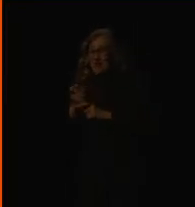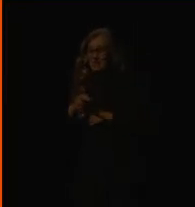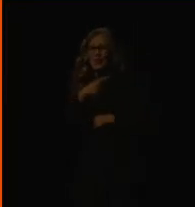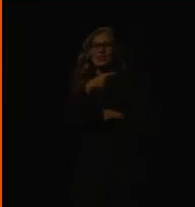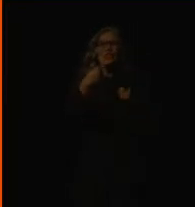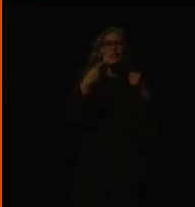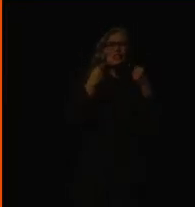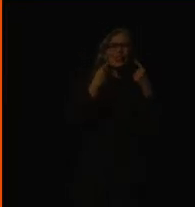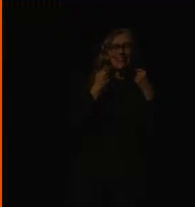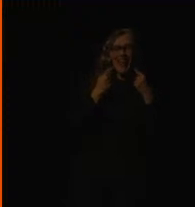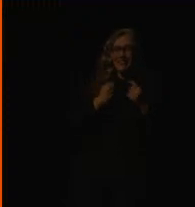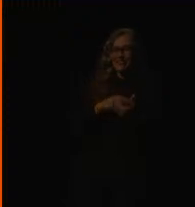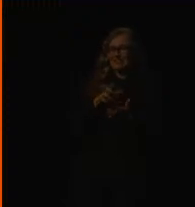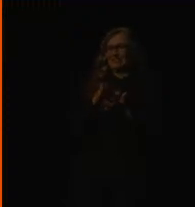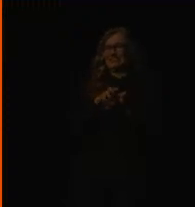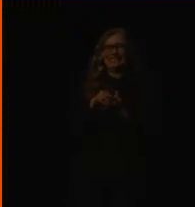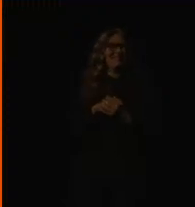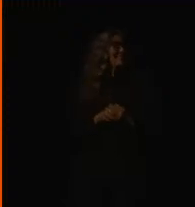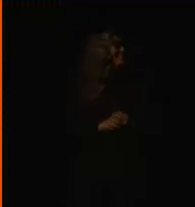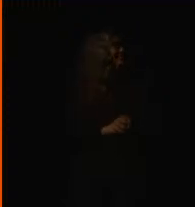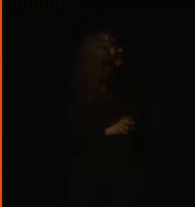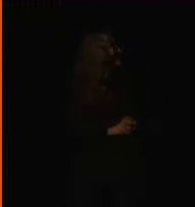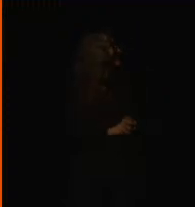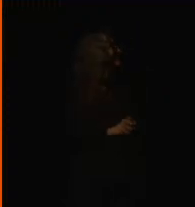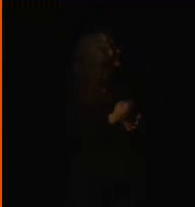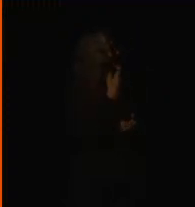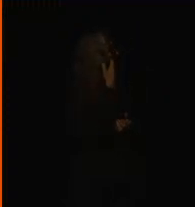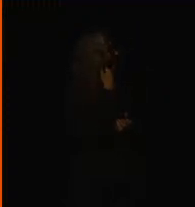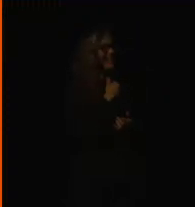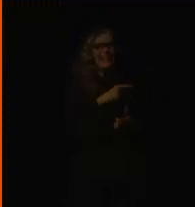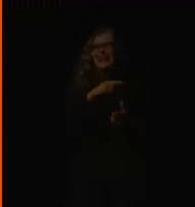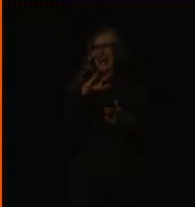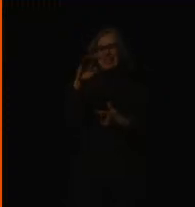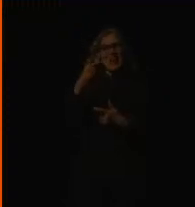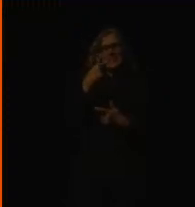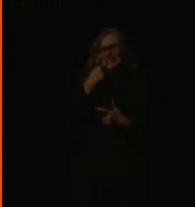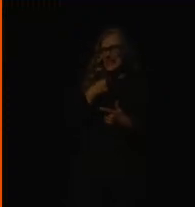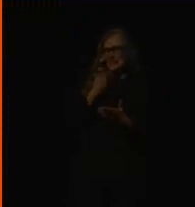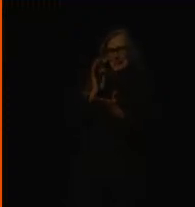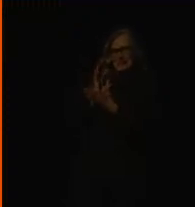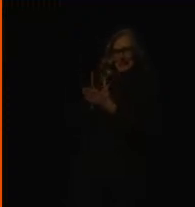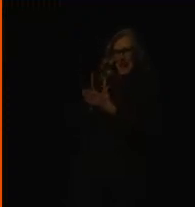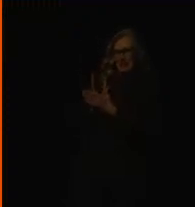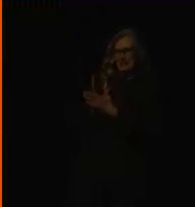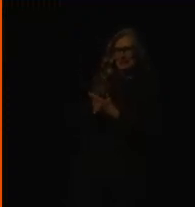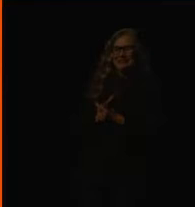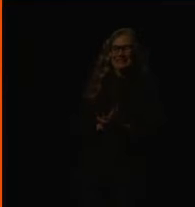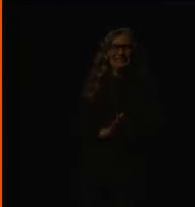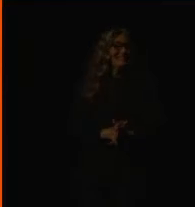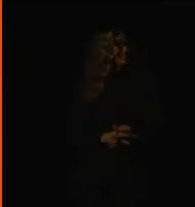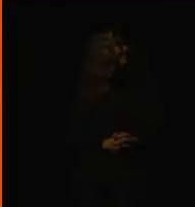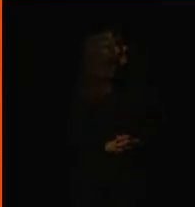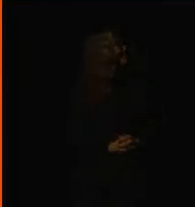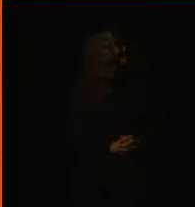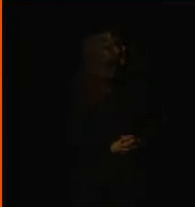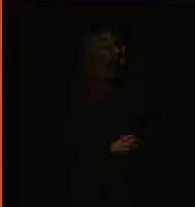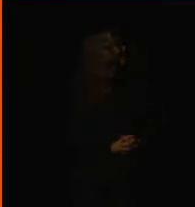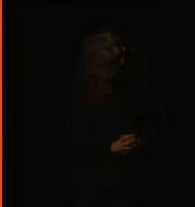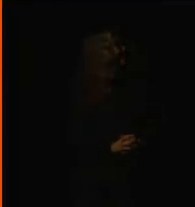even when they're stupid. And then she tells me, stop making stupid jokes.